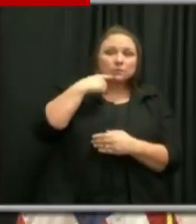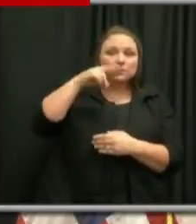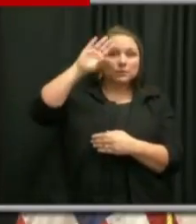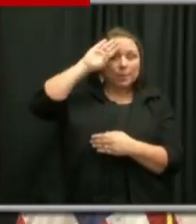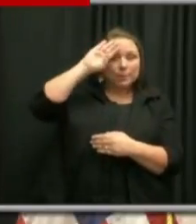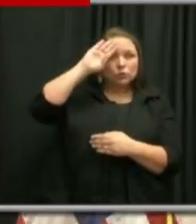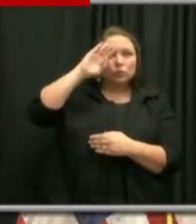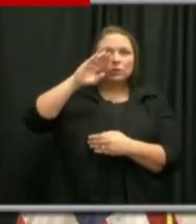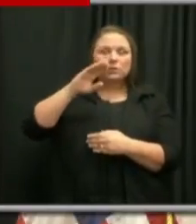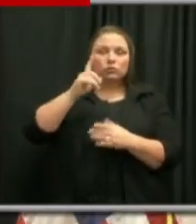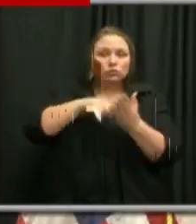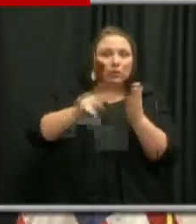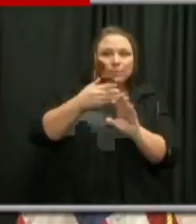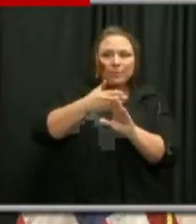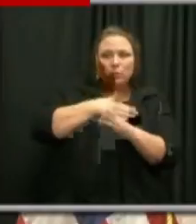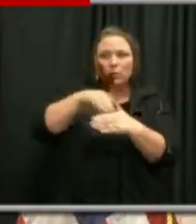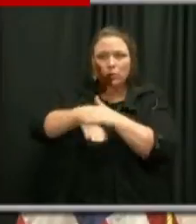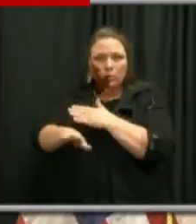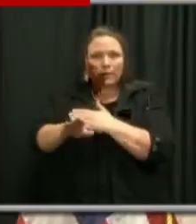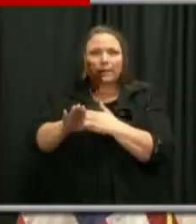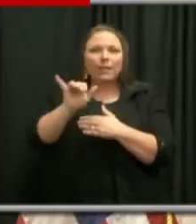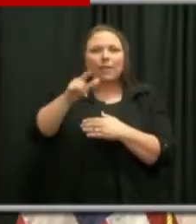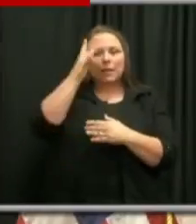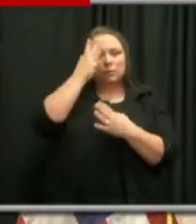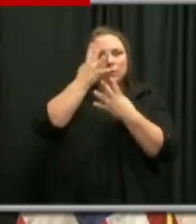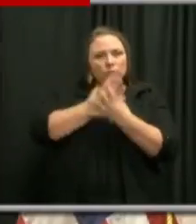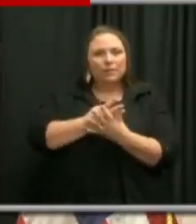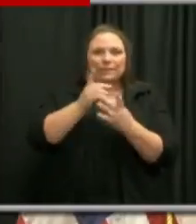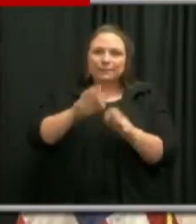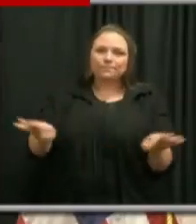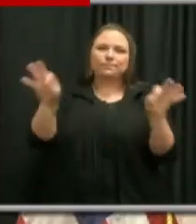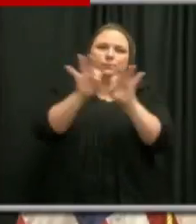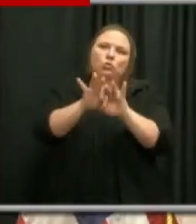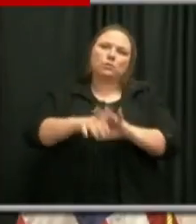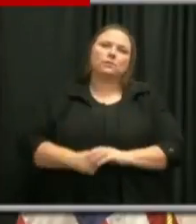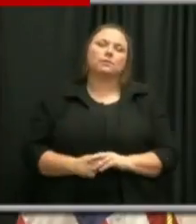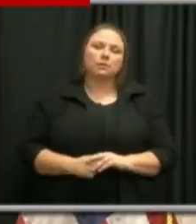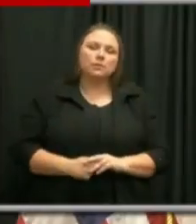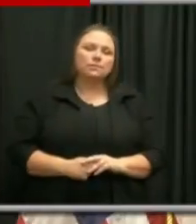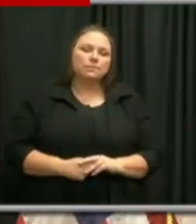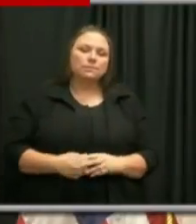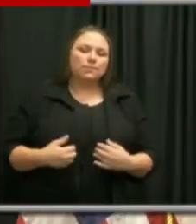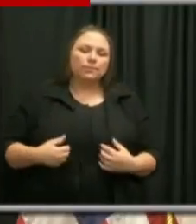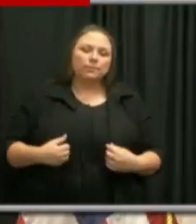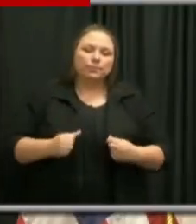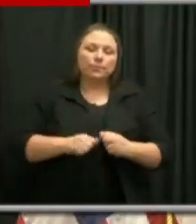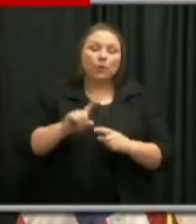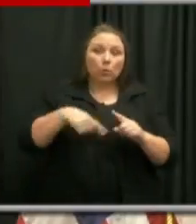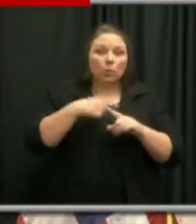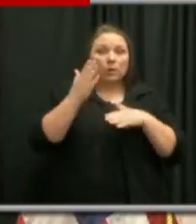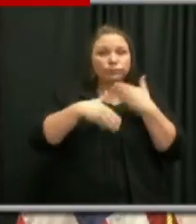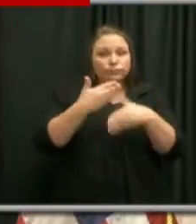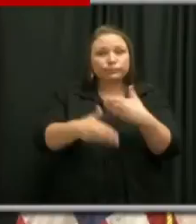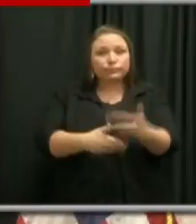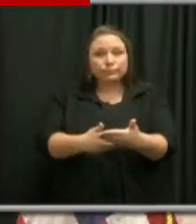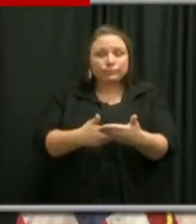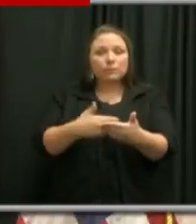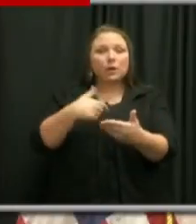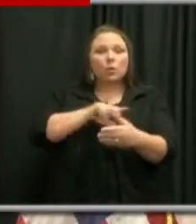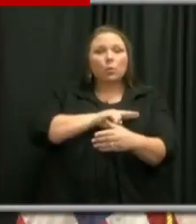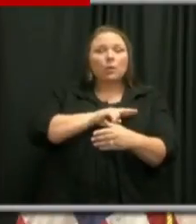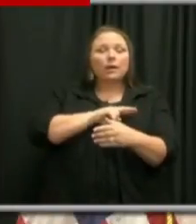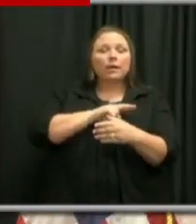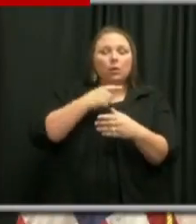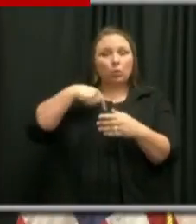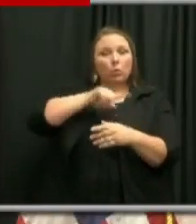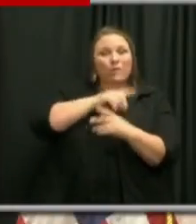taken. So that's why screening is critical. Now, as we move forward, we're looking at